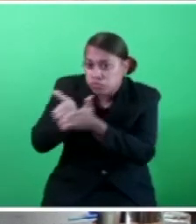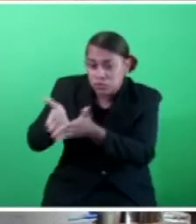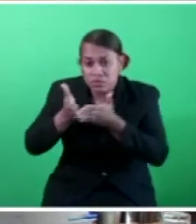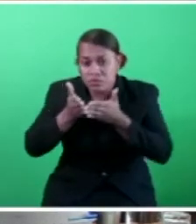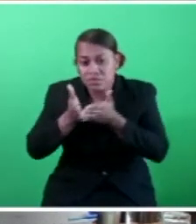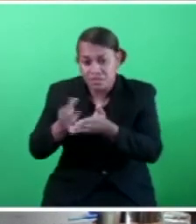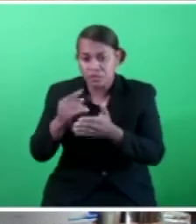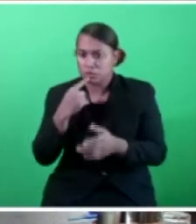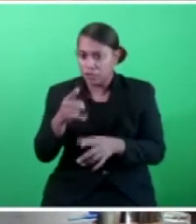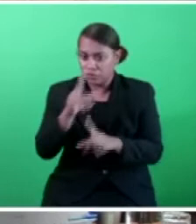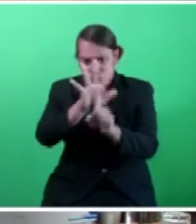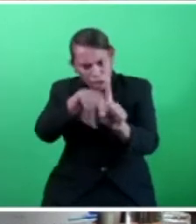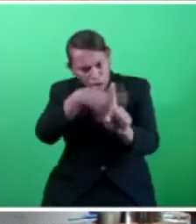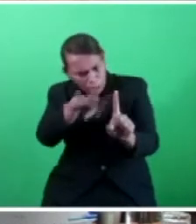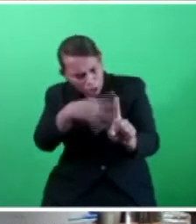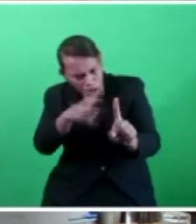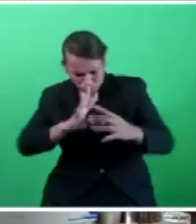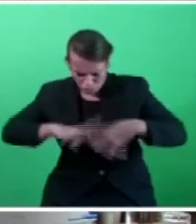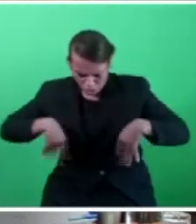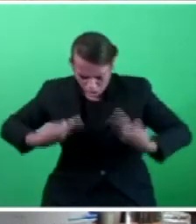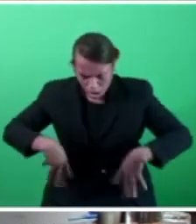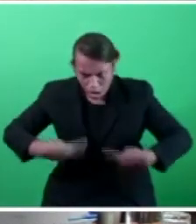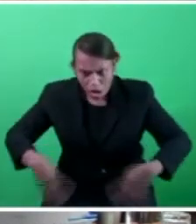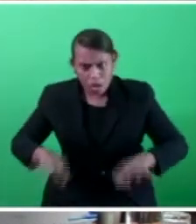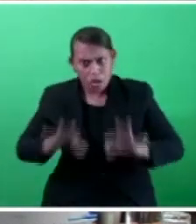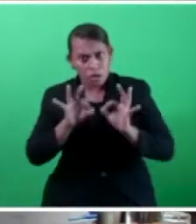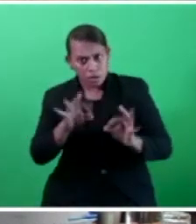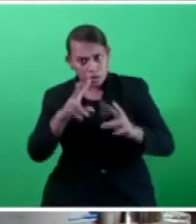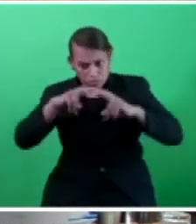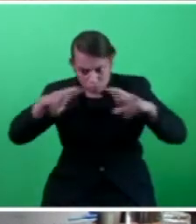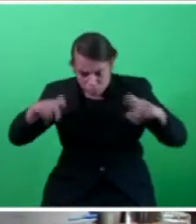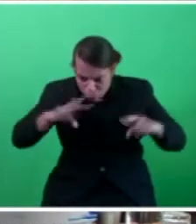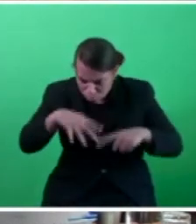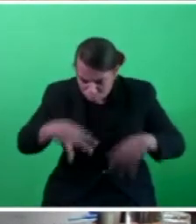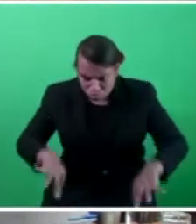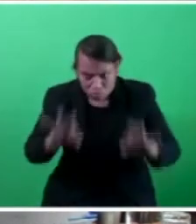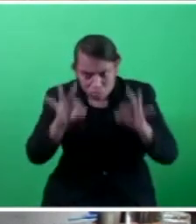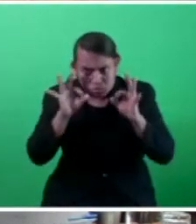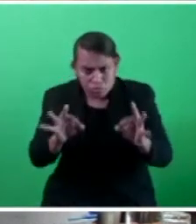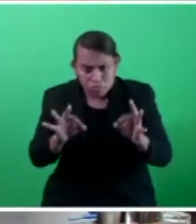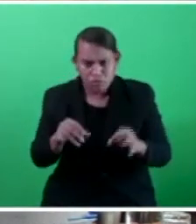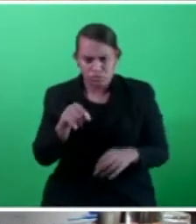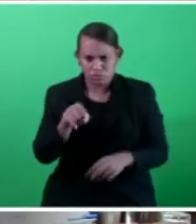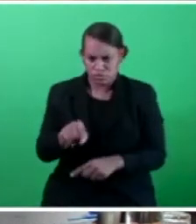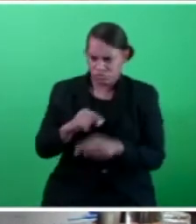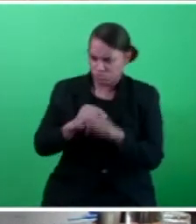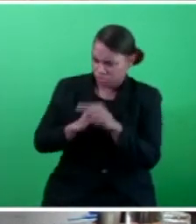screened. He mentioned screening, so that is that could be misleading.